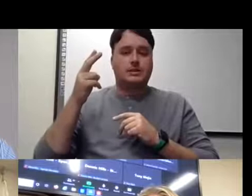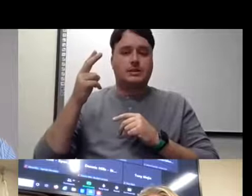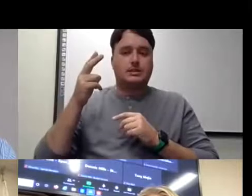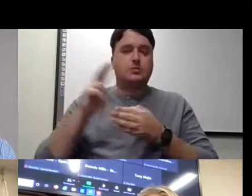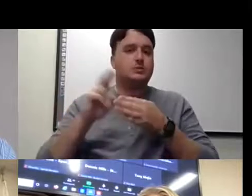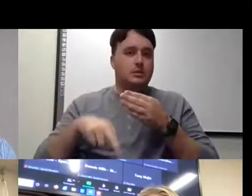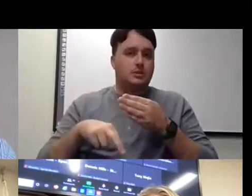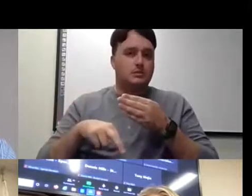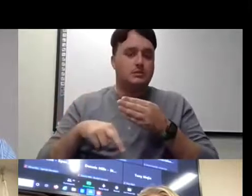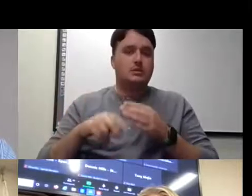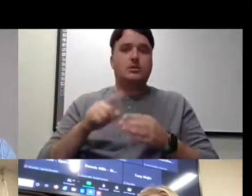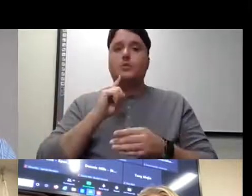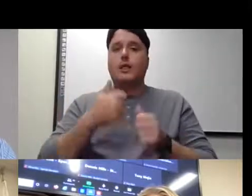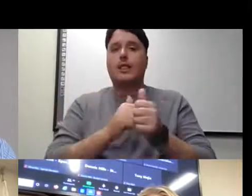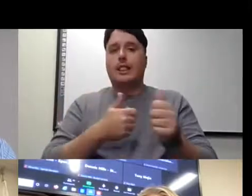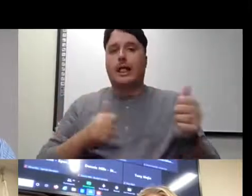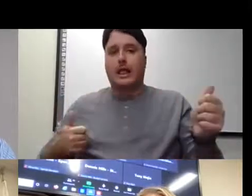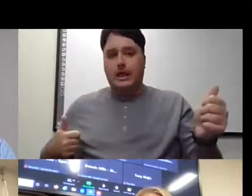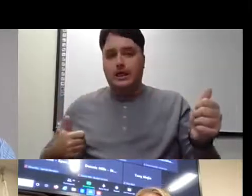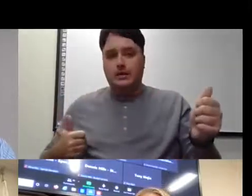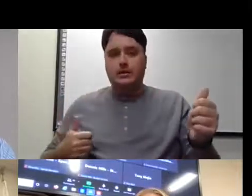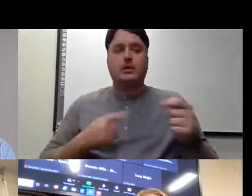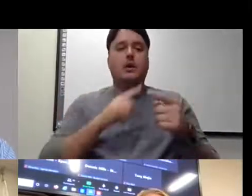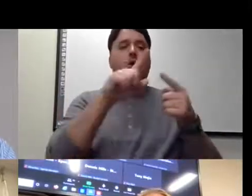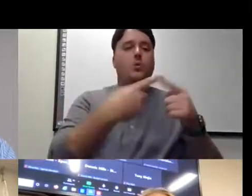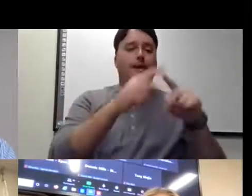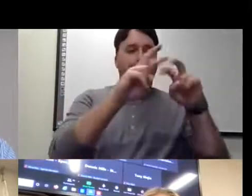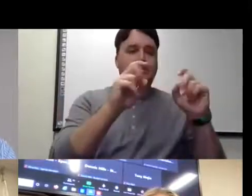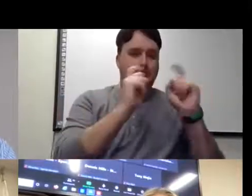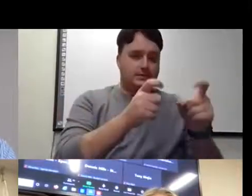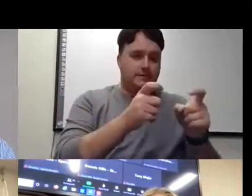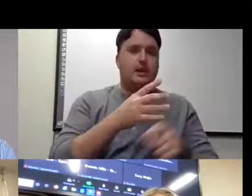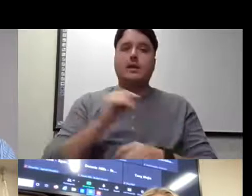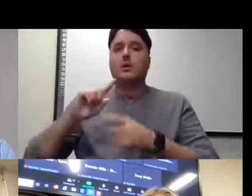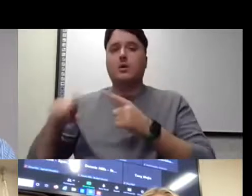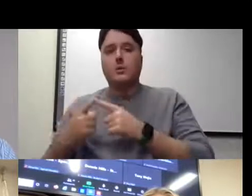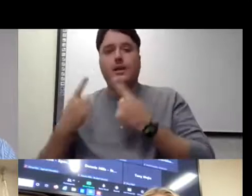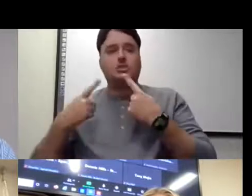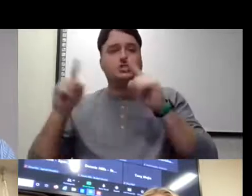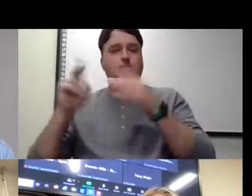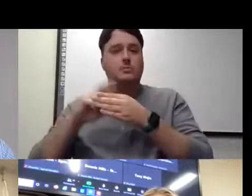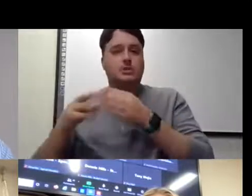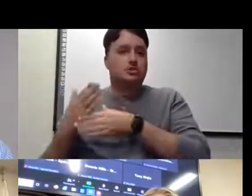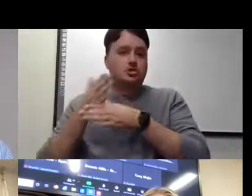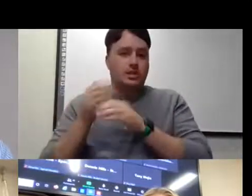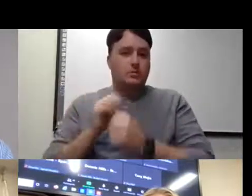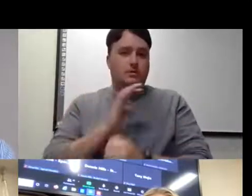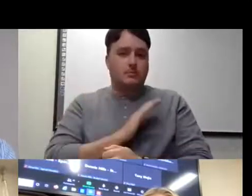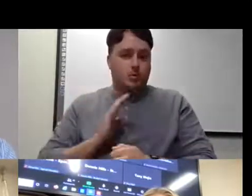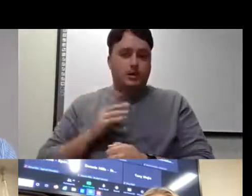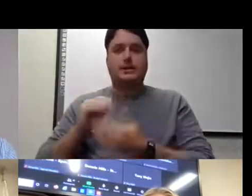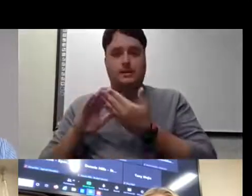resulted in a real lag between when assessments are given and when achievement results are shared with the board and with the